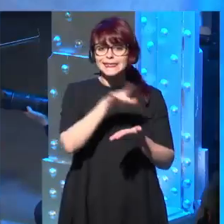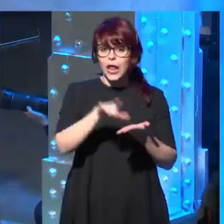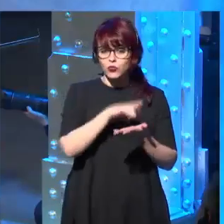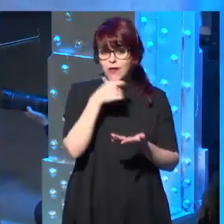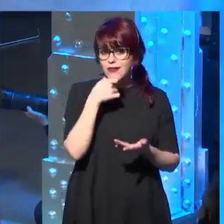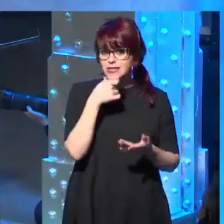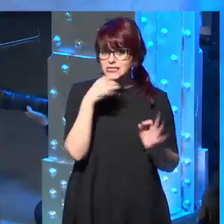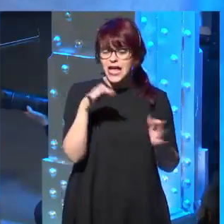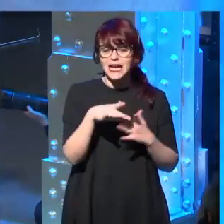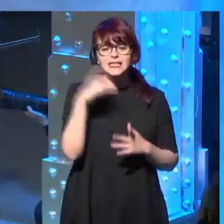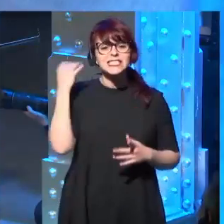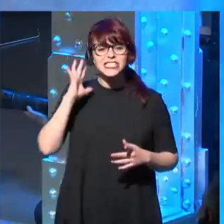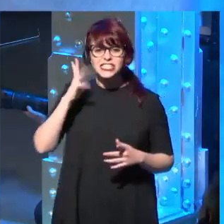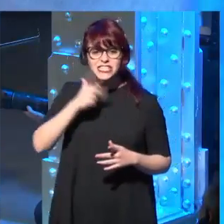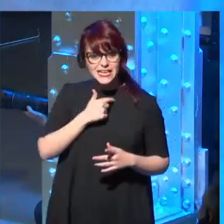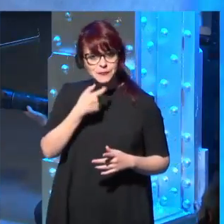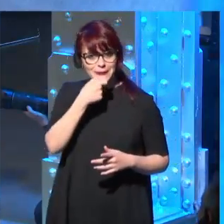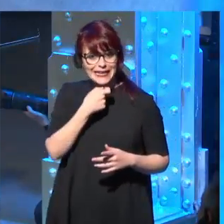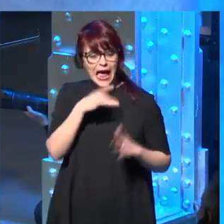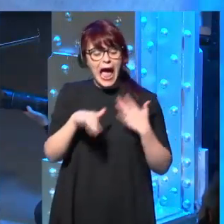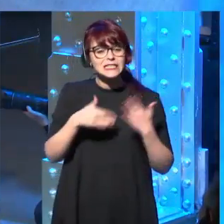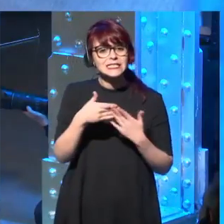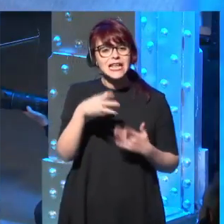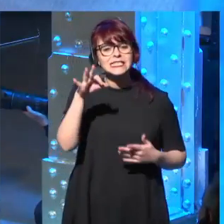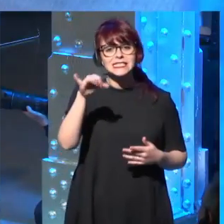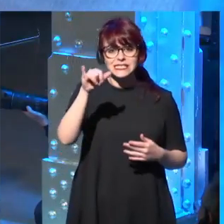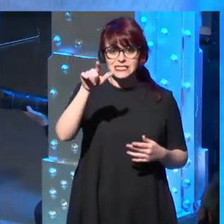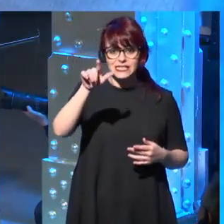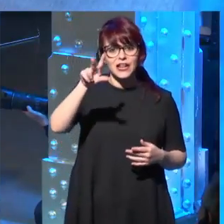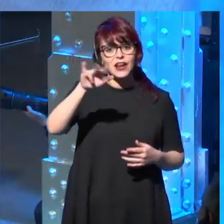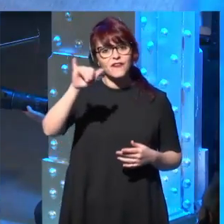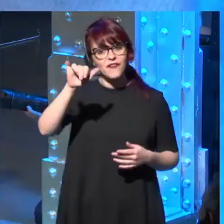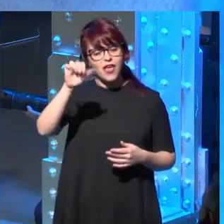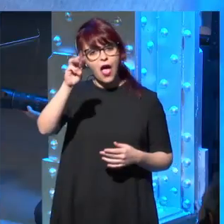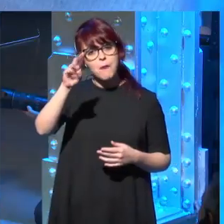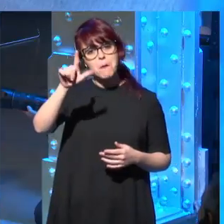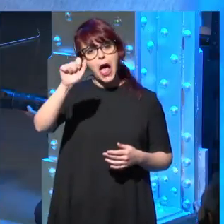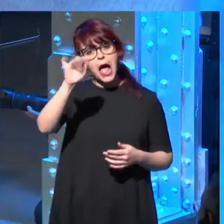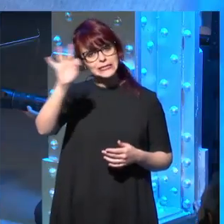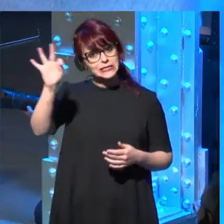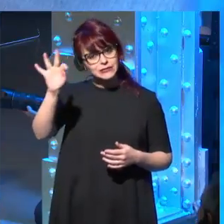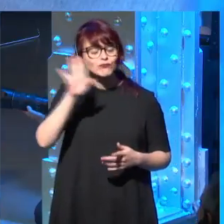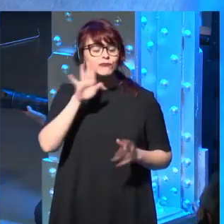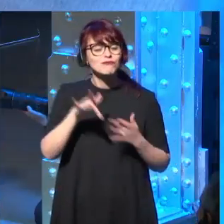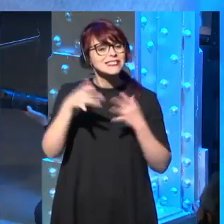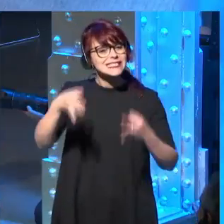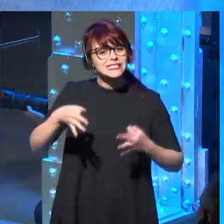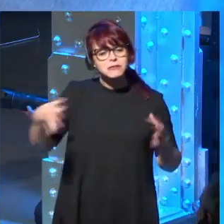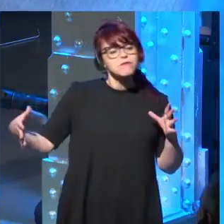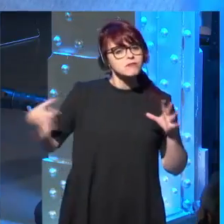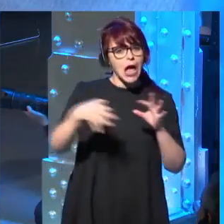Plath, red-haired is associated with red-haired woman with angry, uncontrollable,